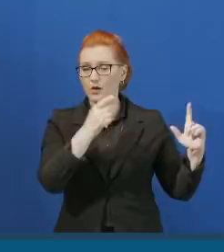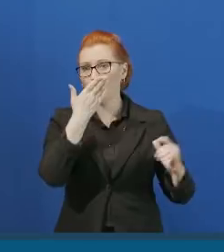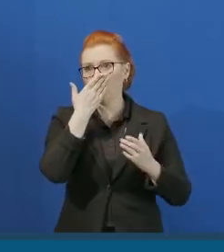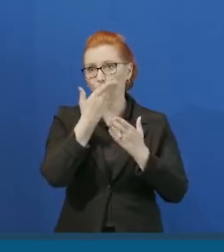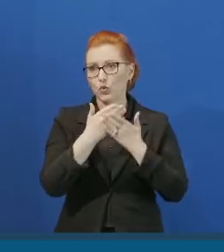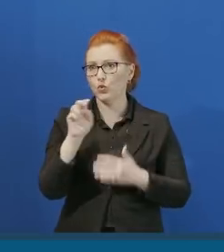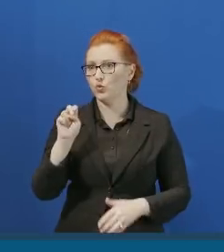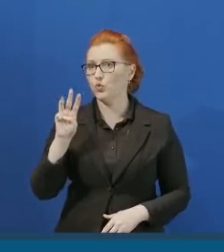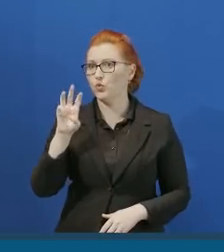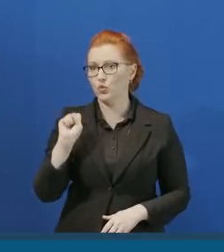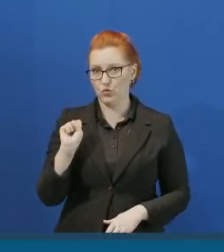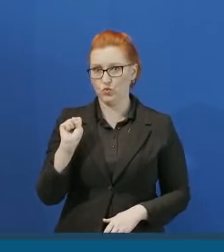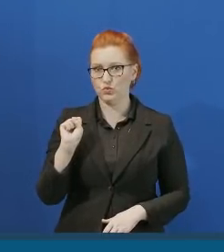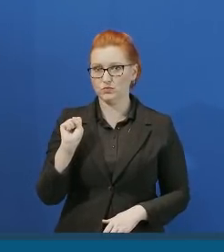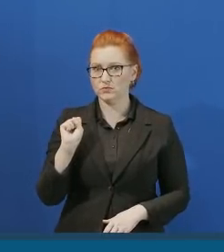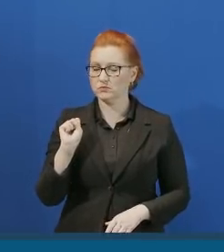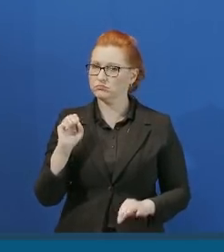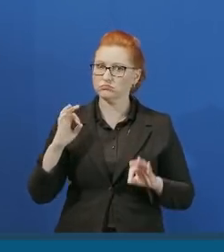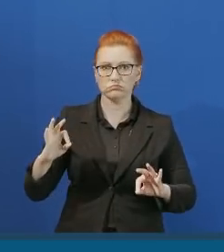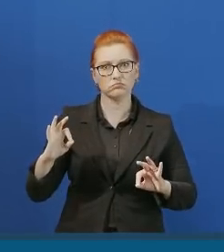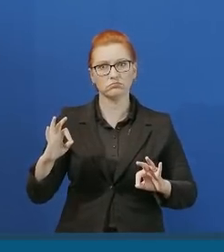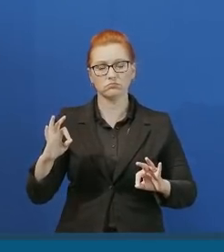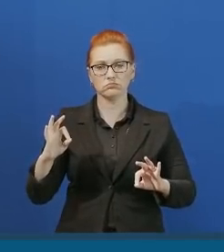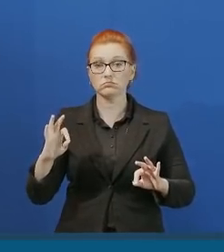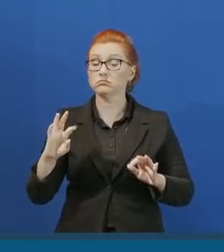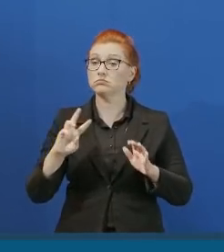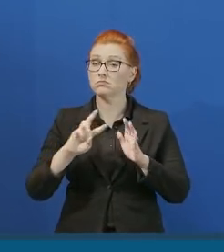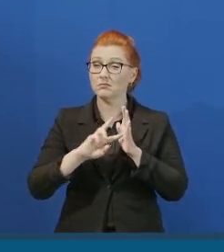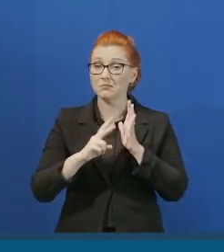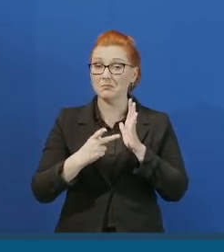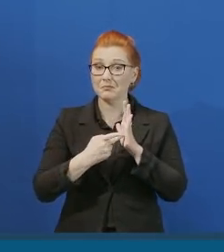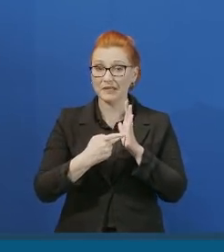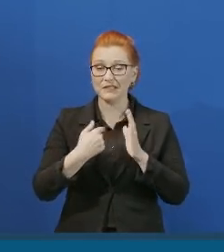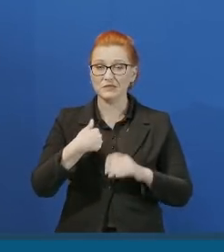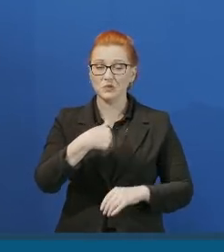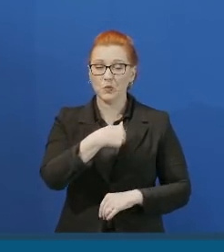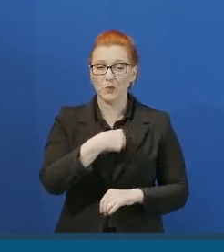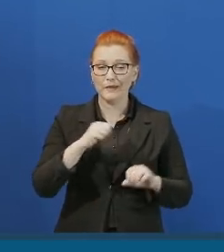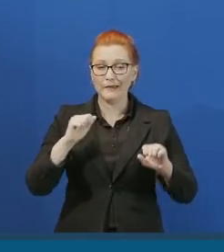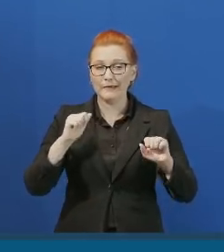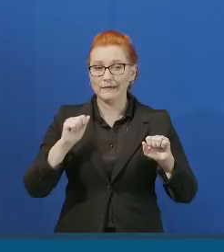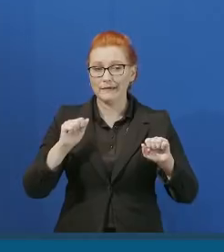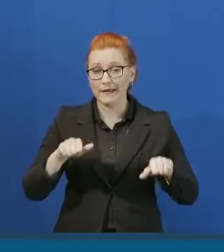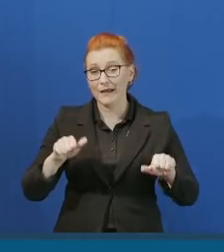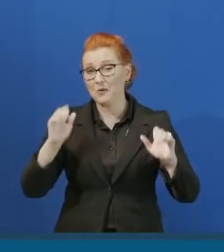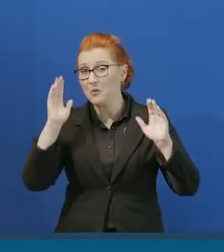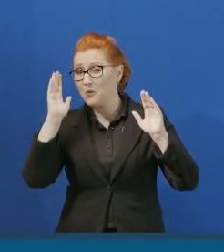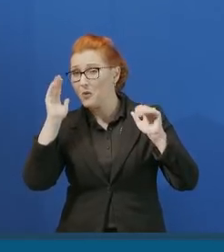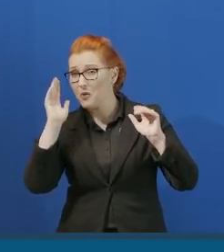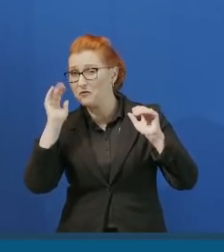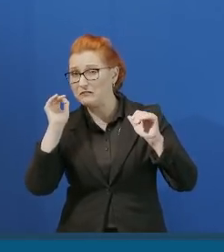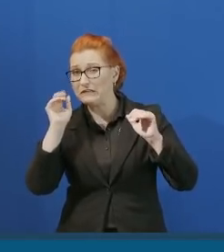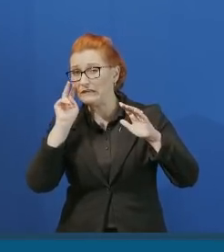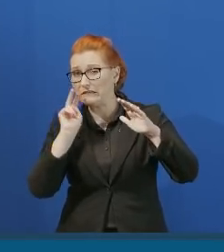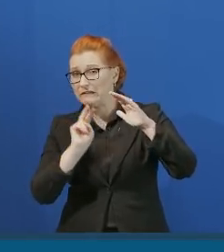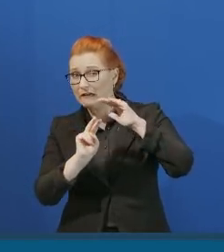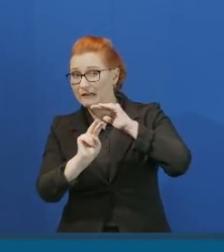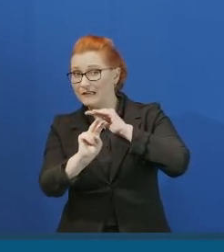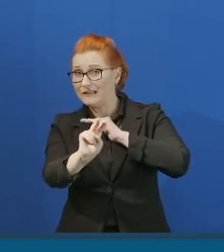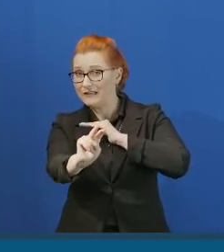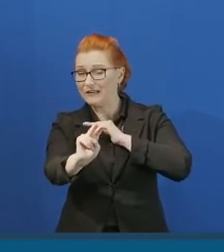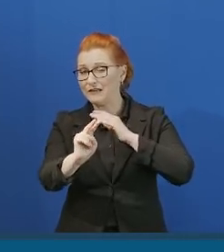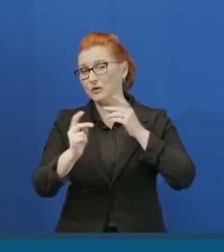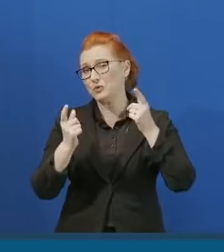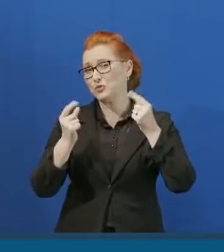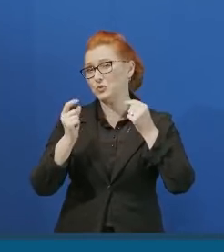direction. And it gives us the ability to hopefully see what's possible and what's next in